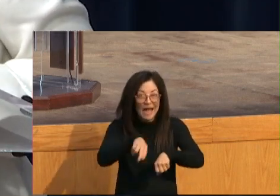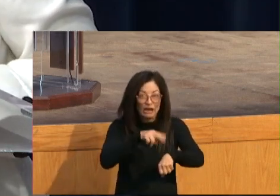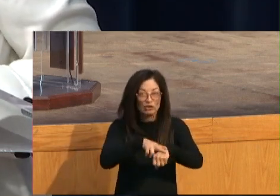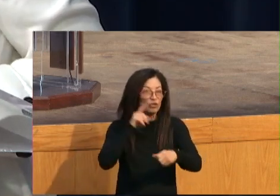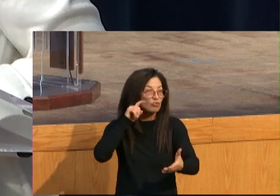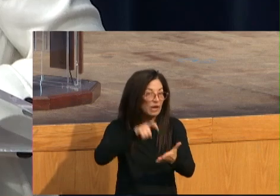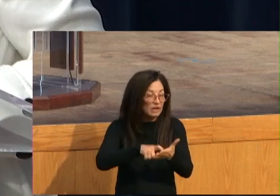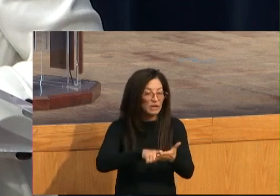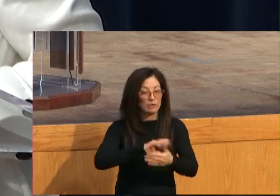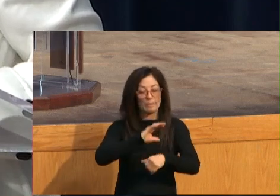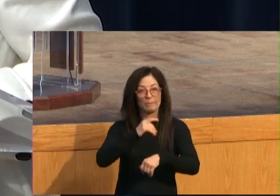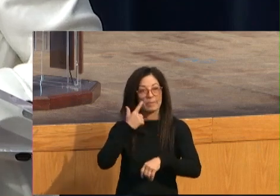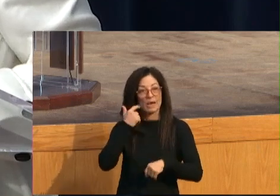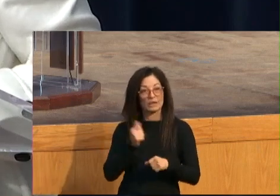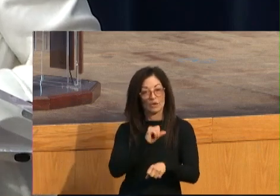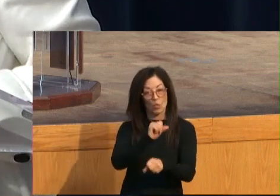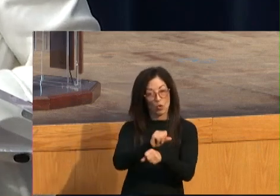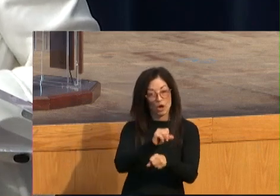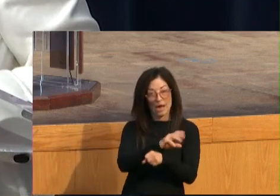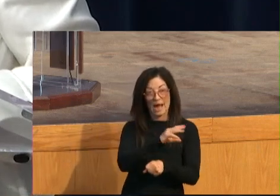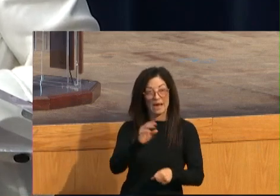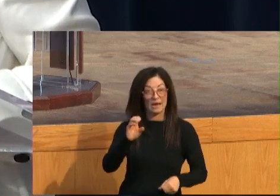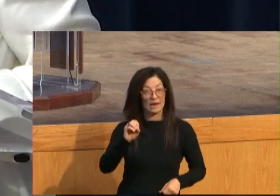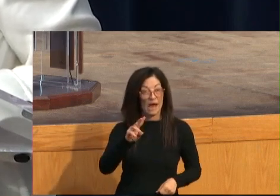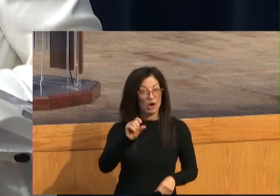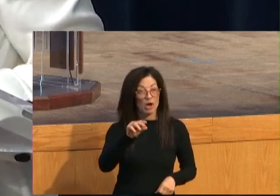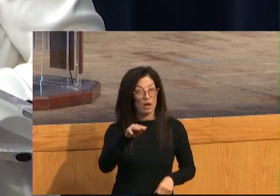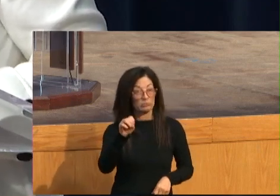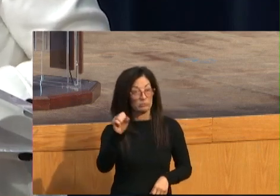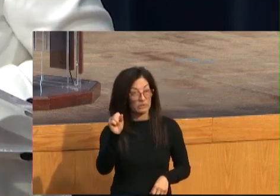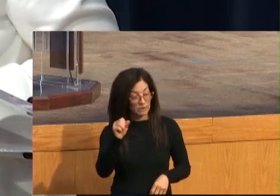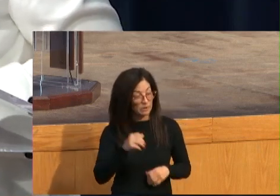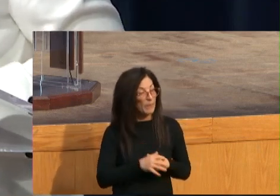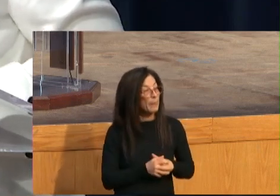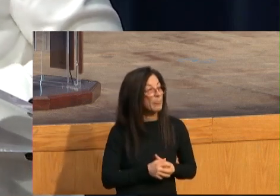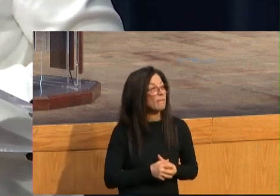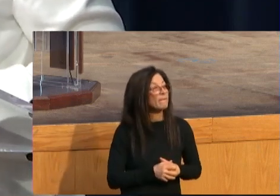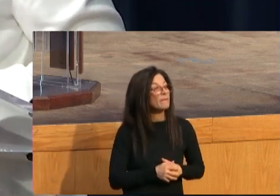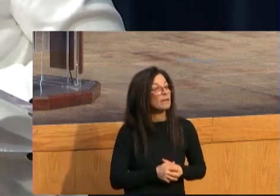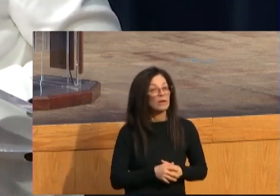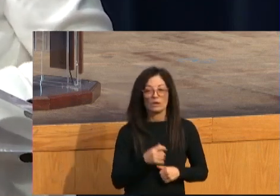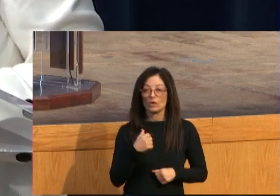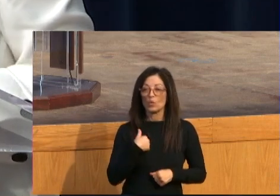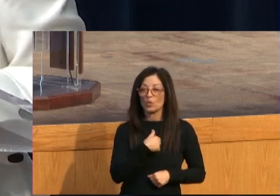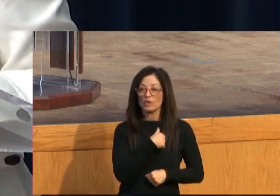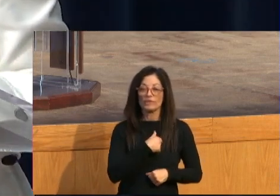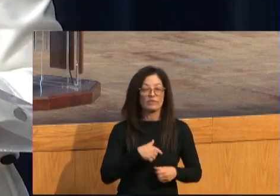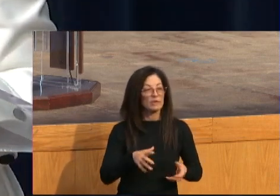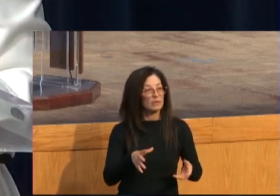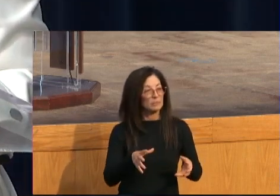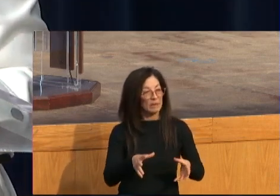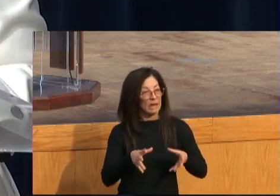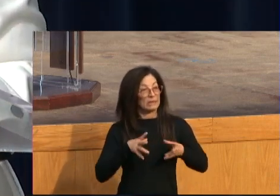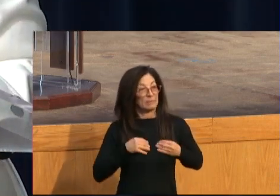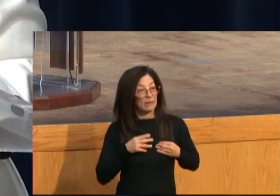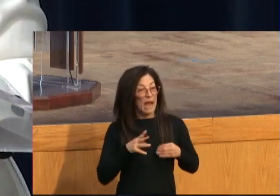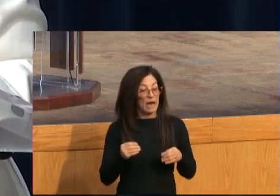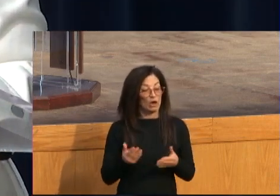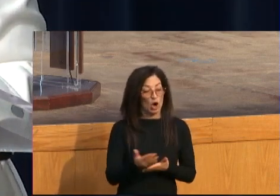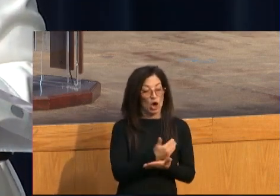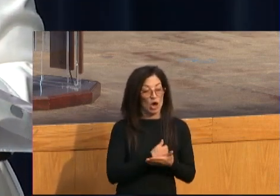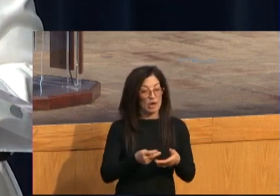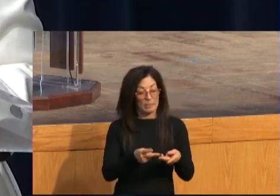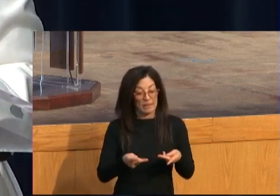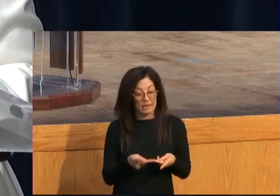on work and outcomes. We've been accepted and earned a space as achieving